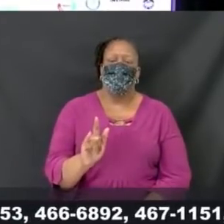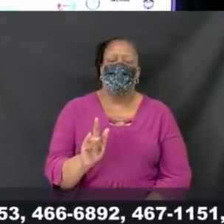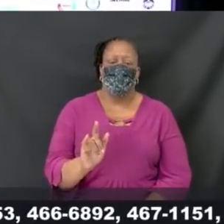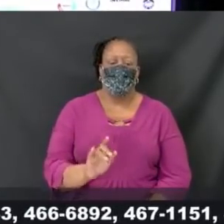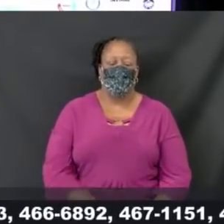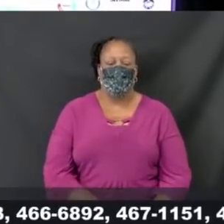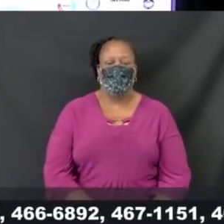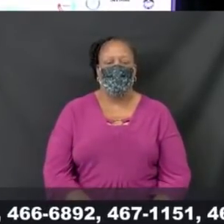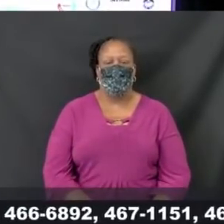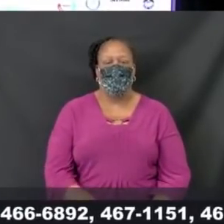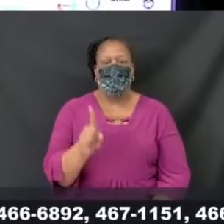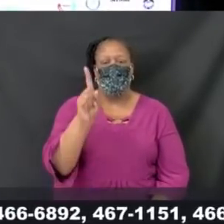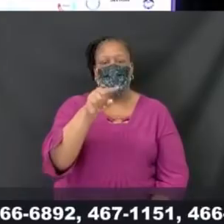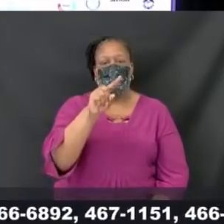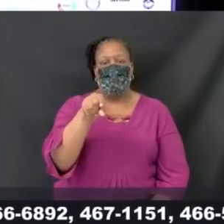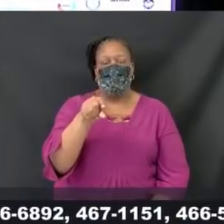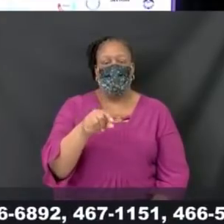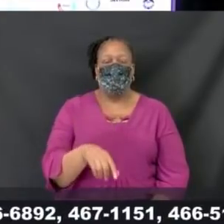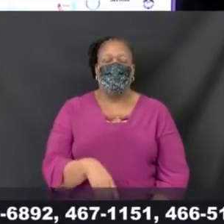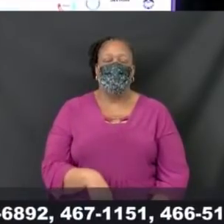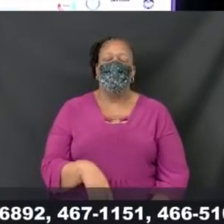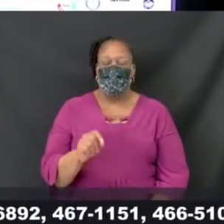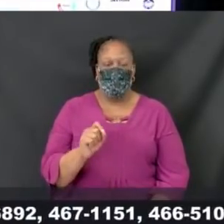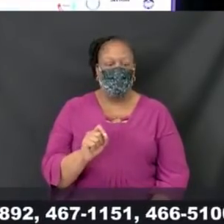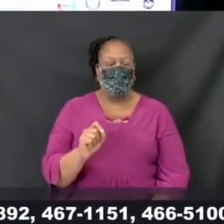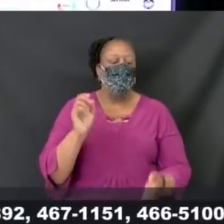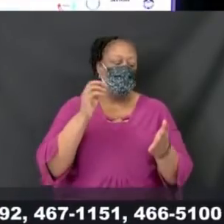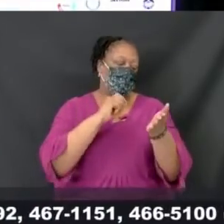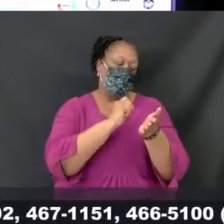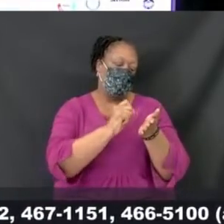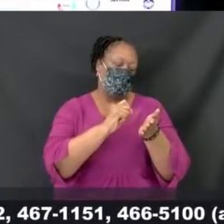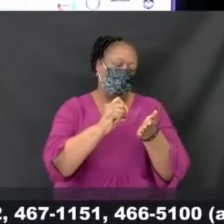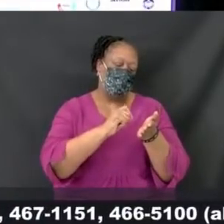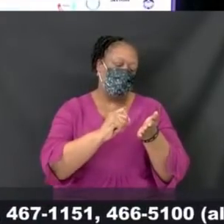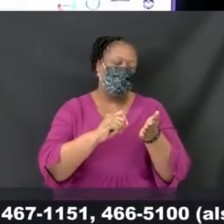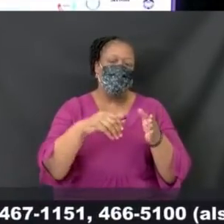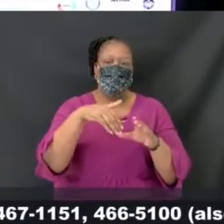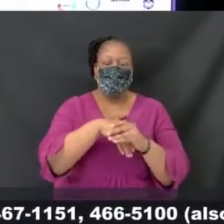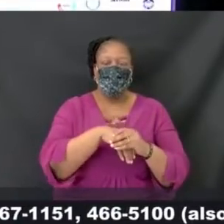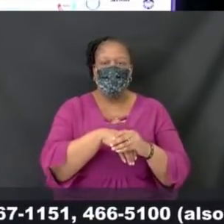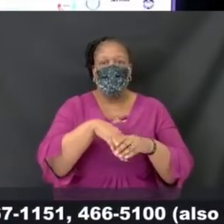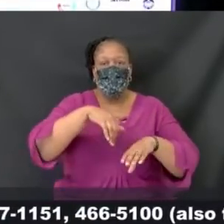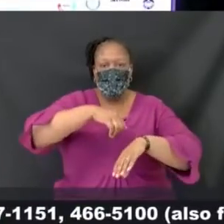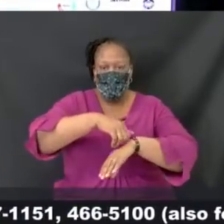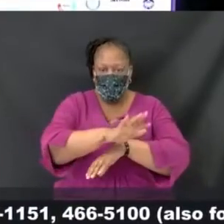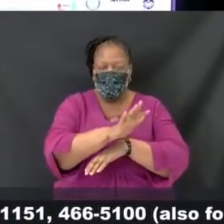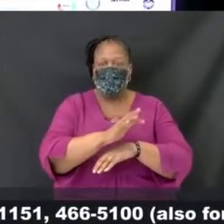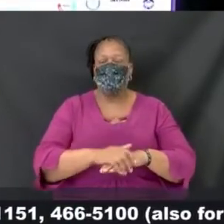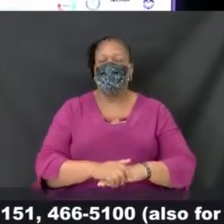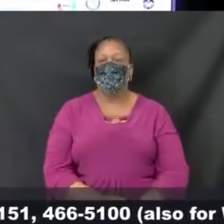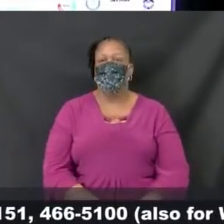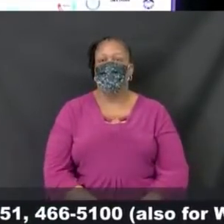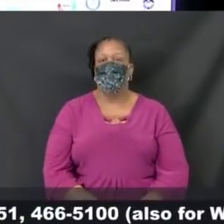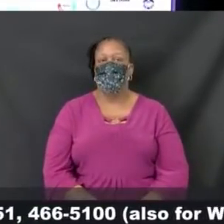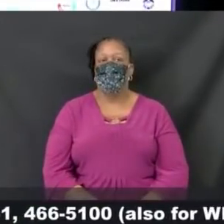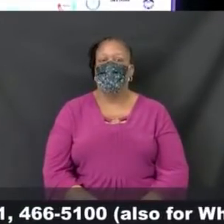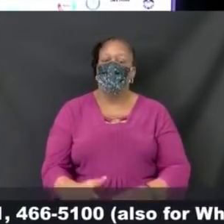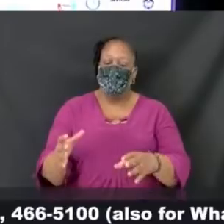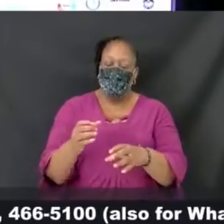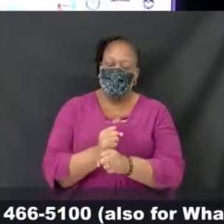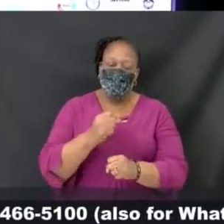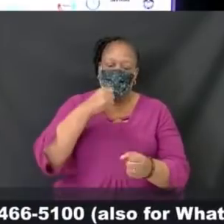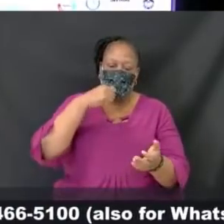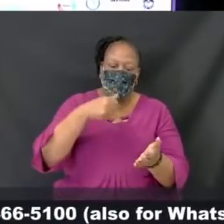have received approval to enter the Federation of St. Kitts and Nevis. And in receiving this approval, you get that approval